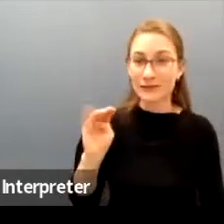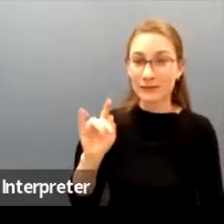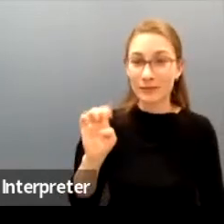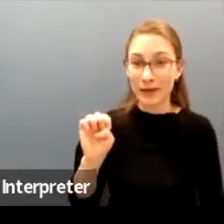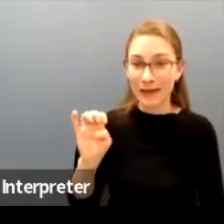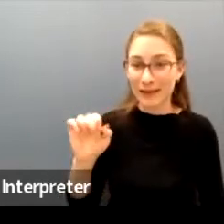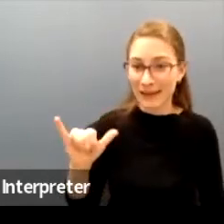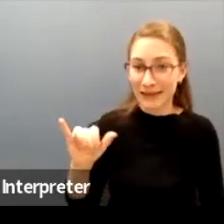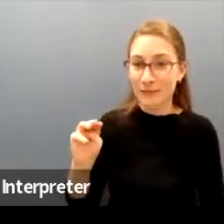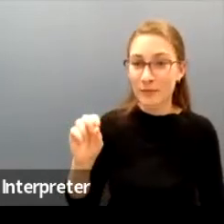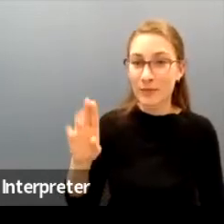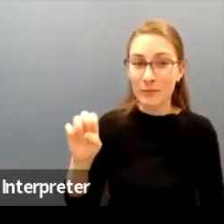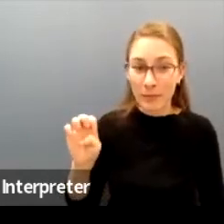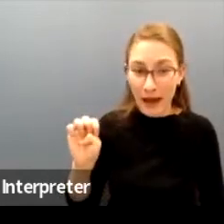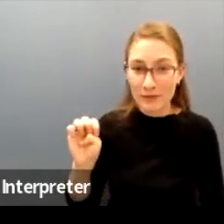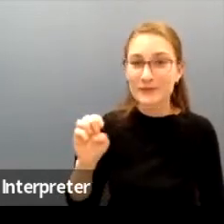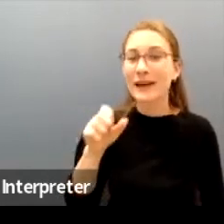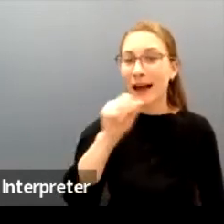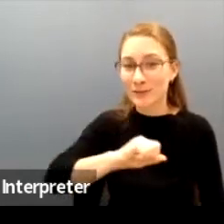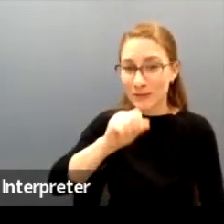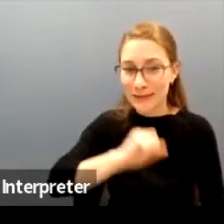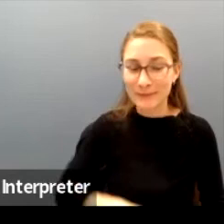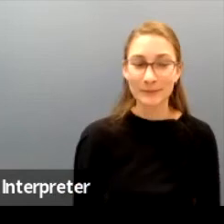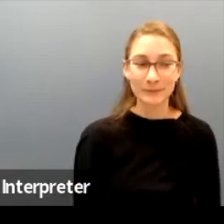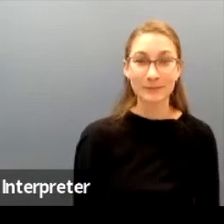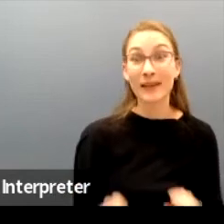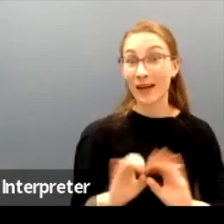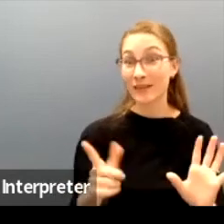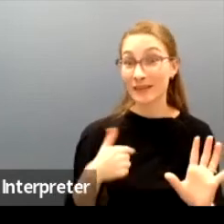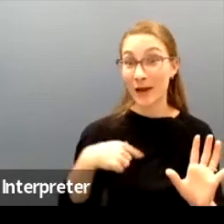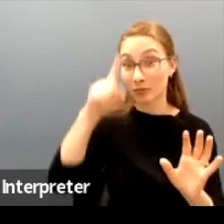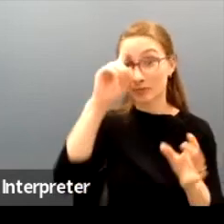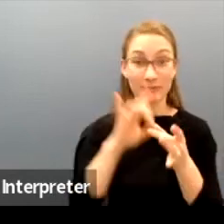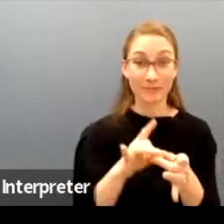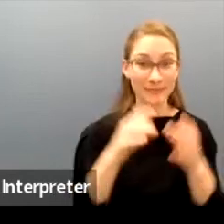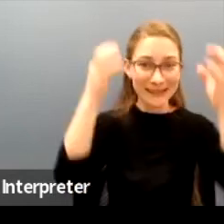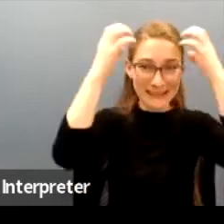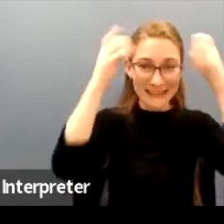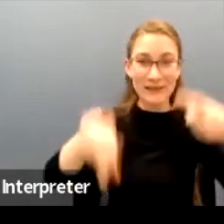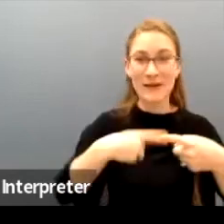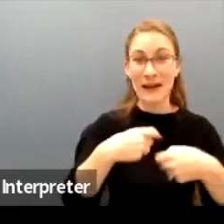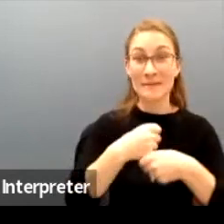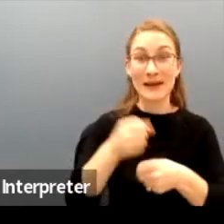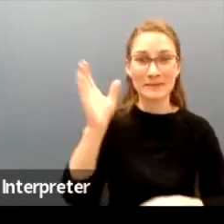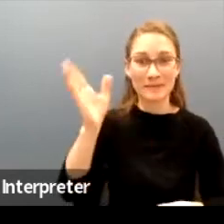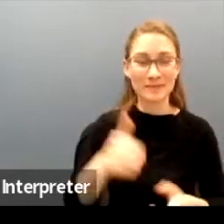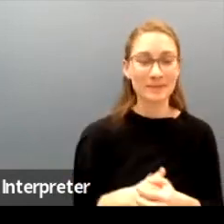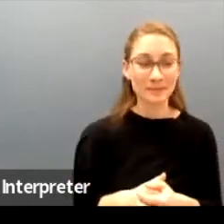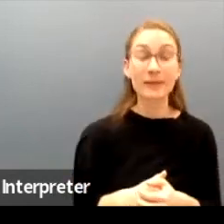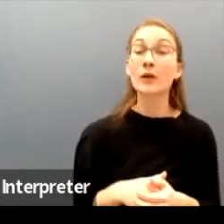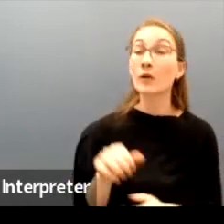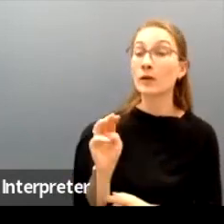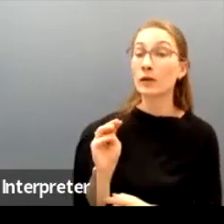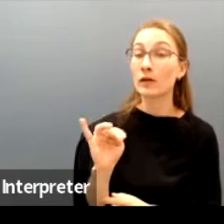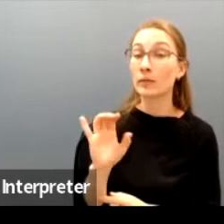presentation. I was going to show you. It would be Mickey Mouse ice cream. Girl and eats would